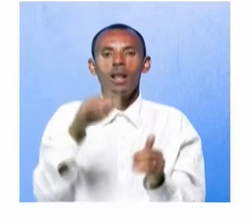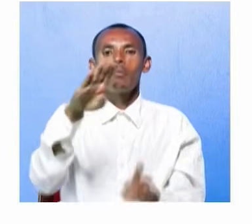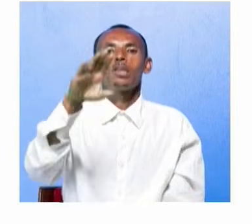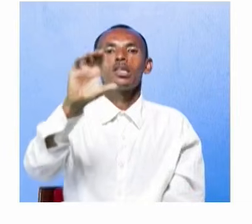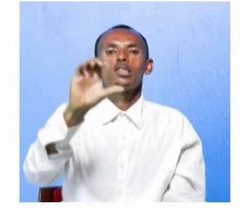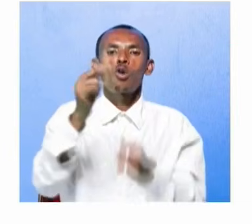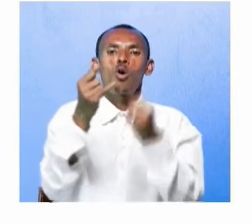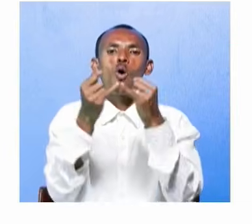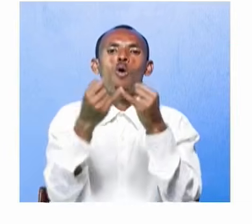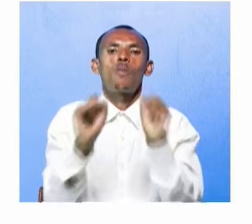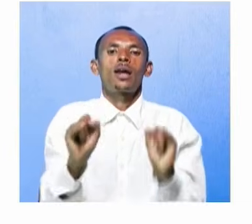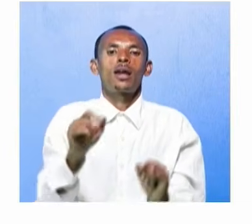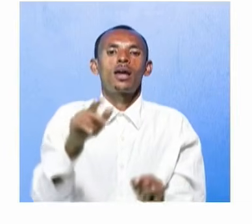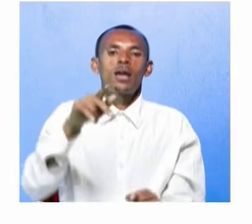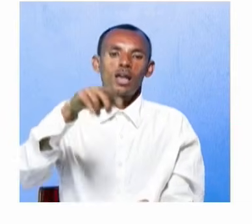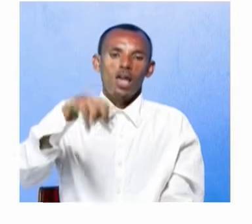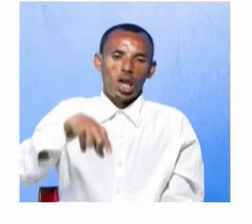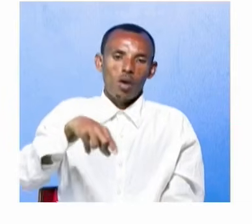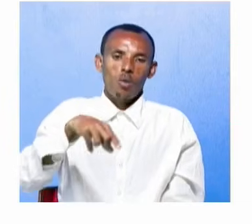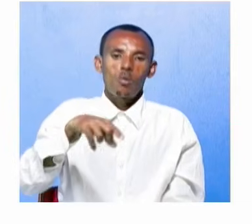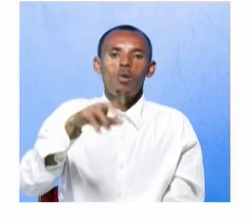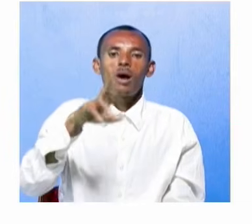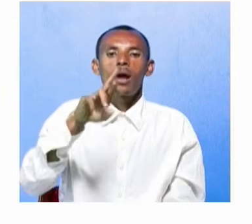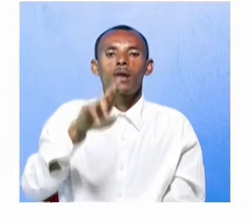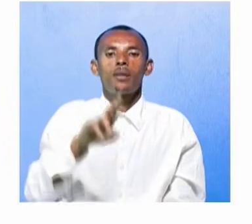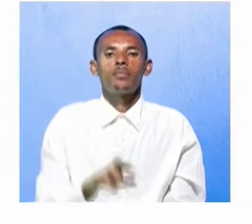BC over QR,